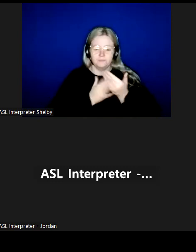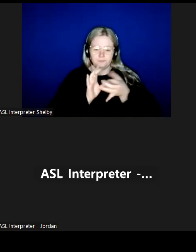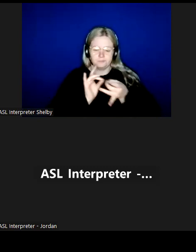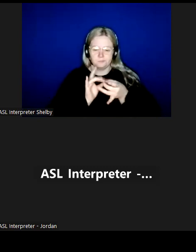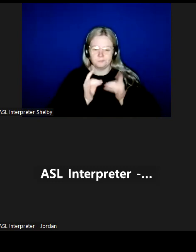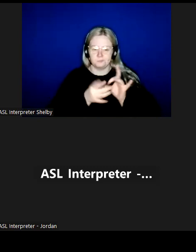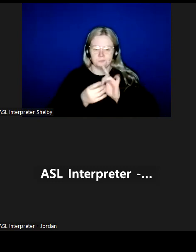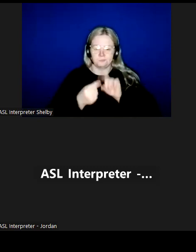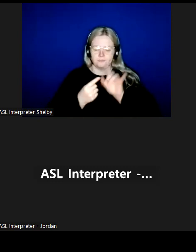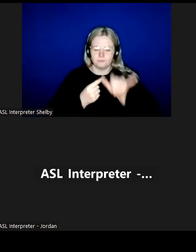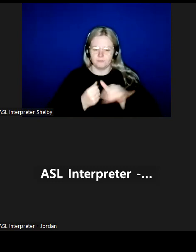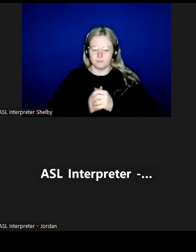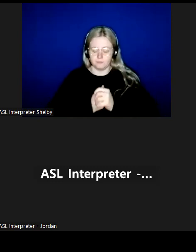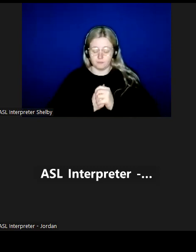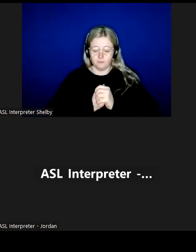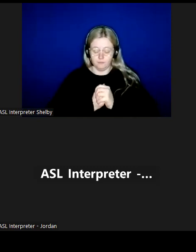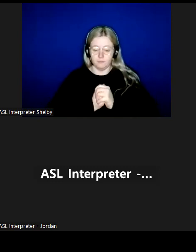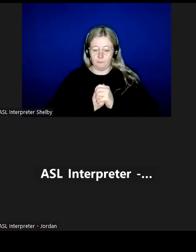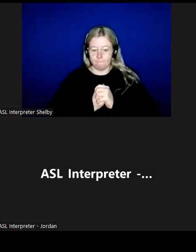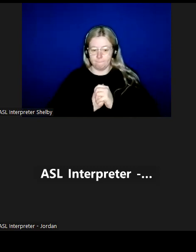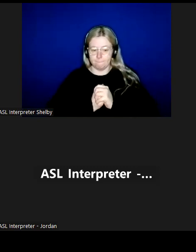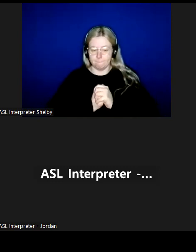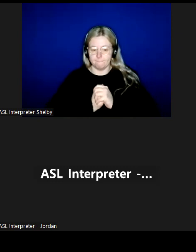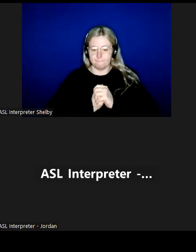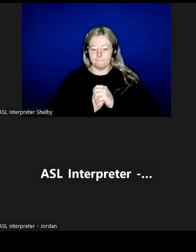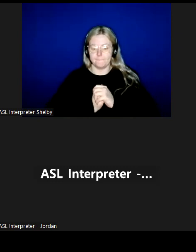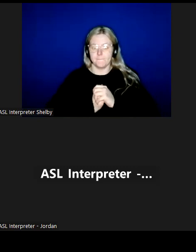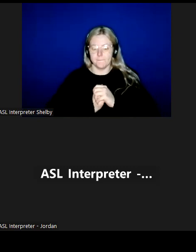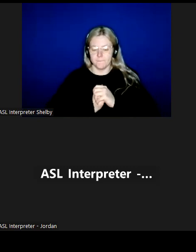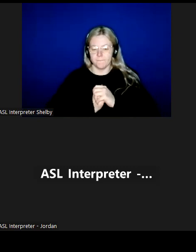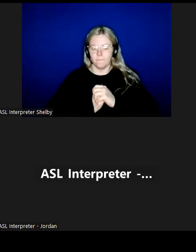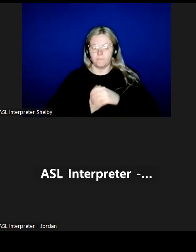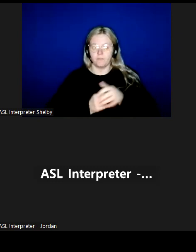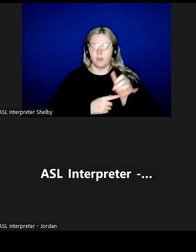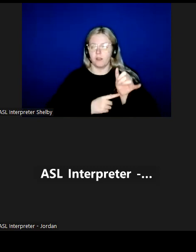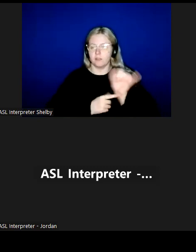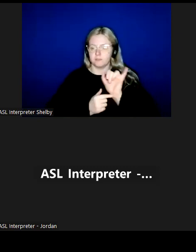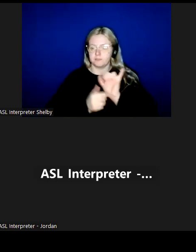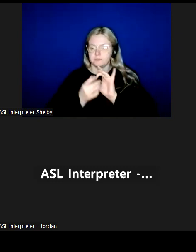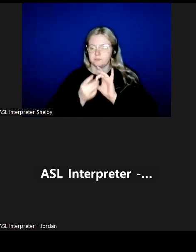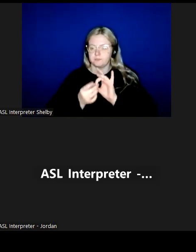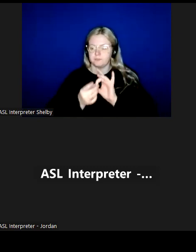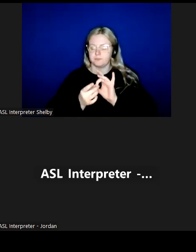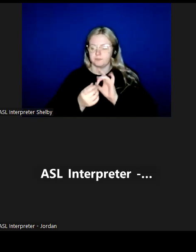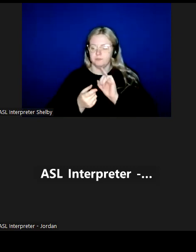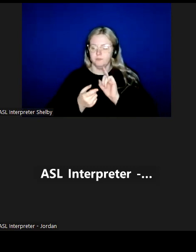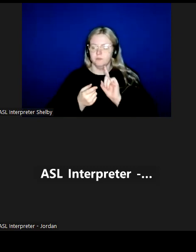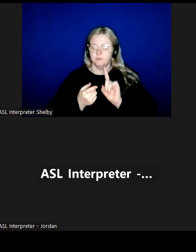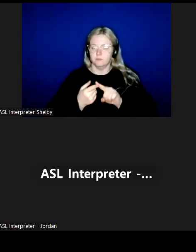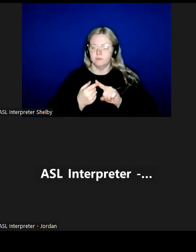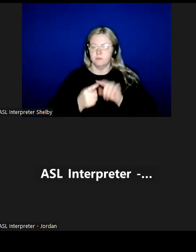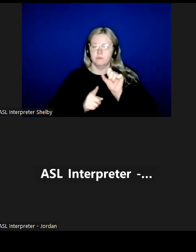And when we talk about the dynamic and intricate things that happen with